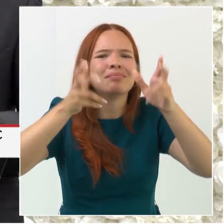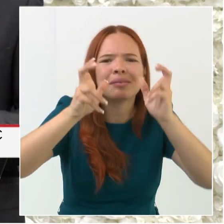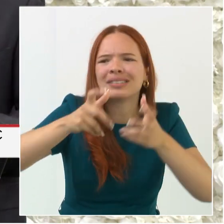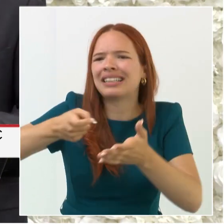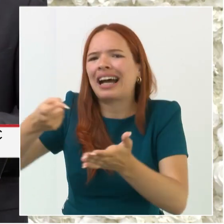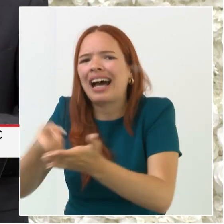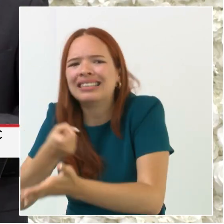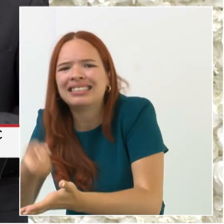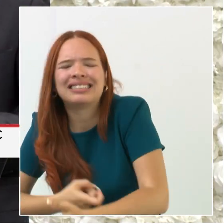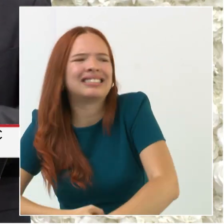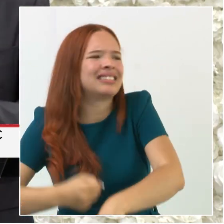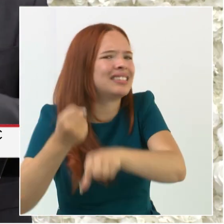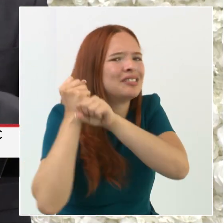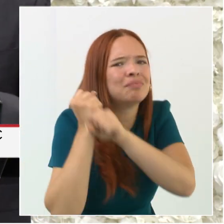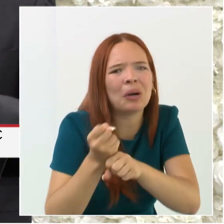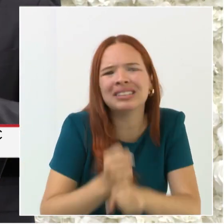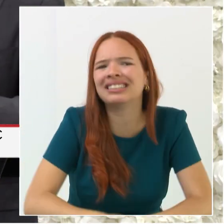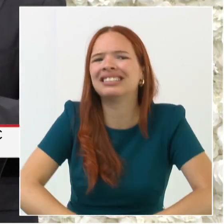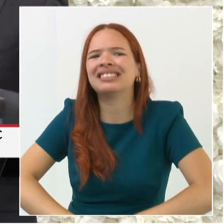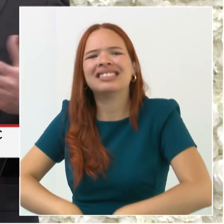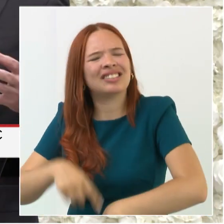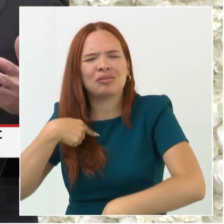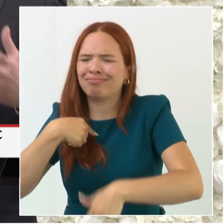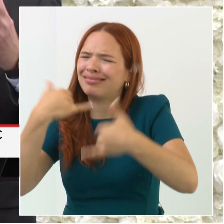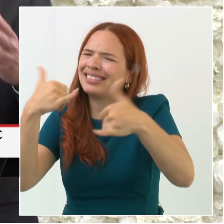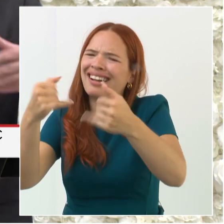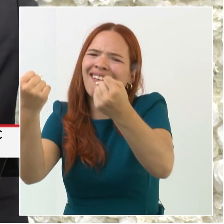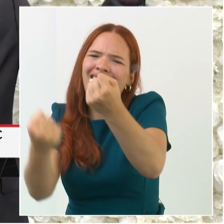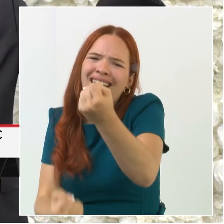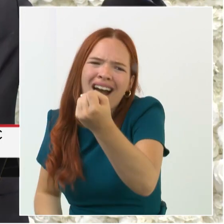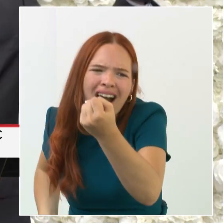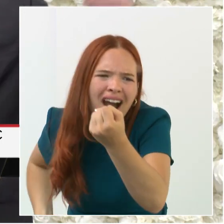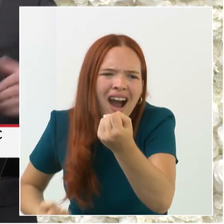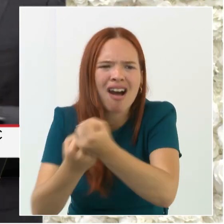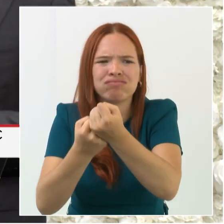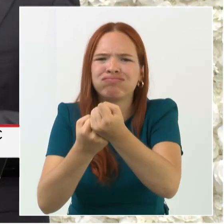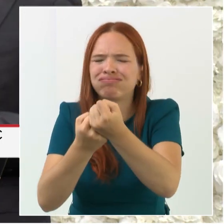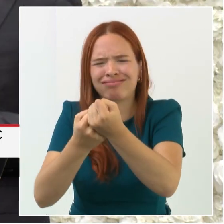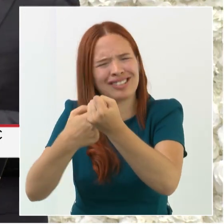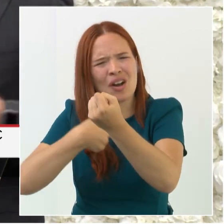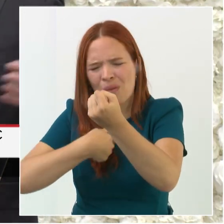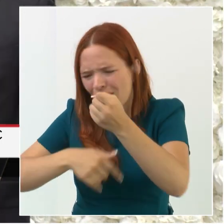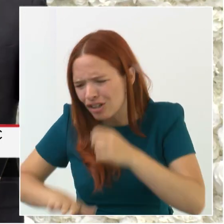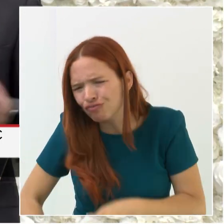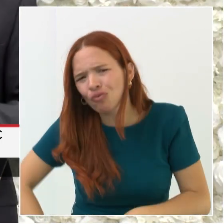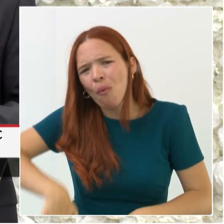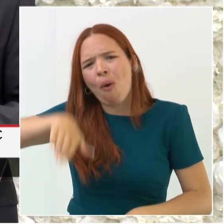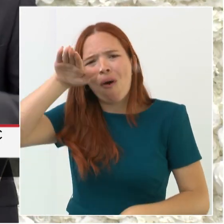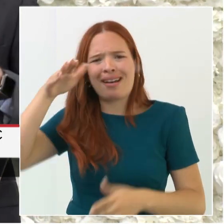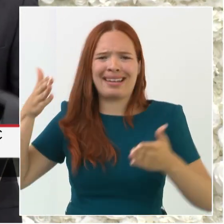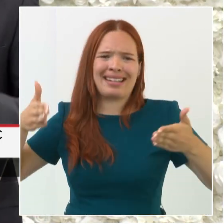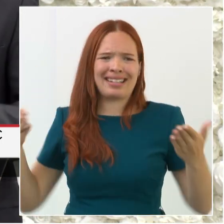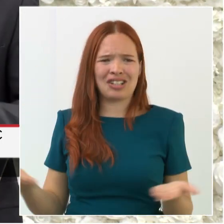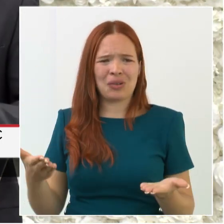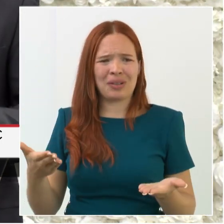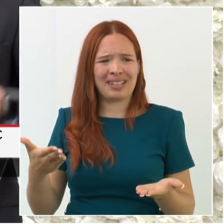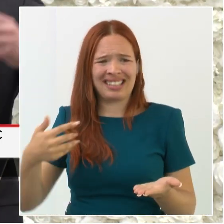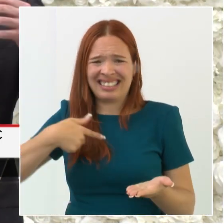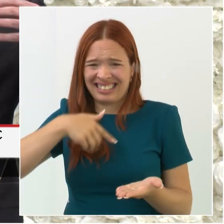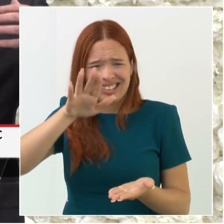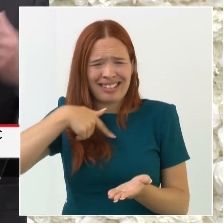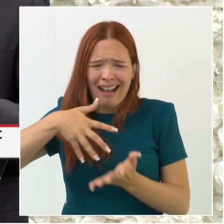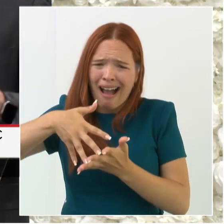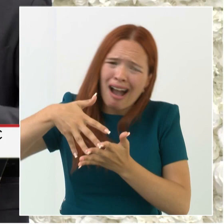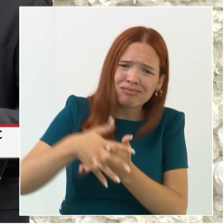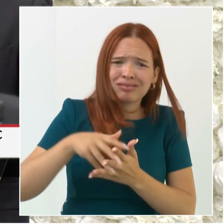big fan of the district. I've been in this area my entire life. I have a condo a few blocks up the road from here. So it's just so exciting to